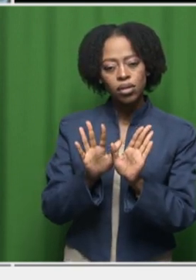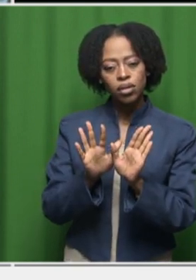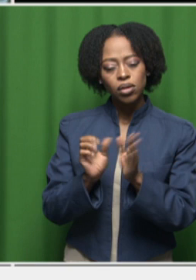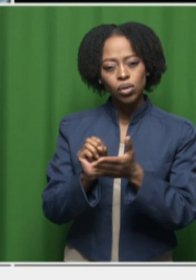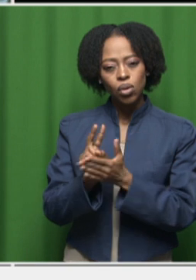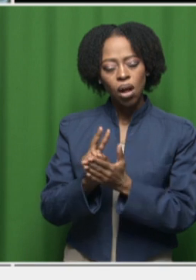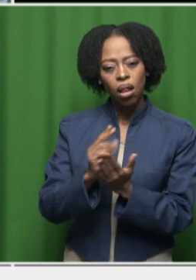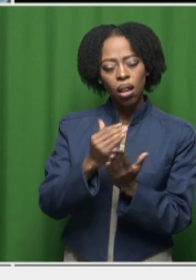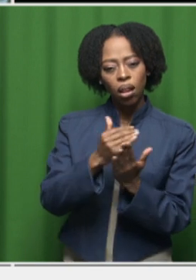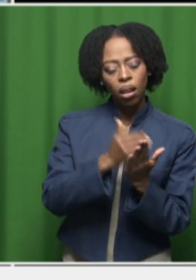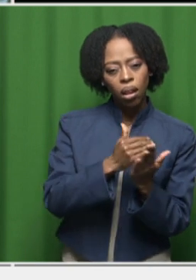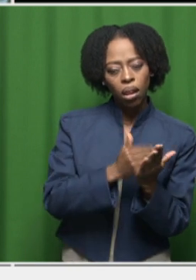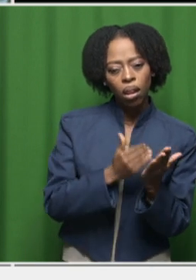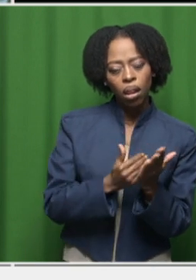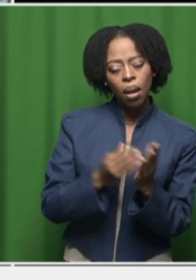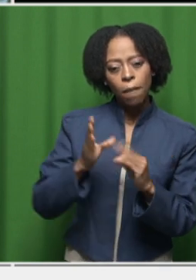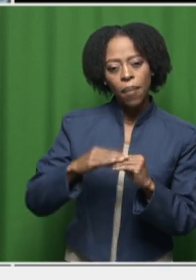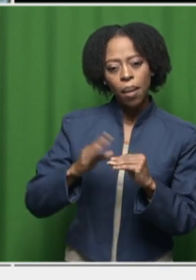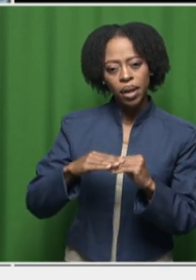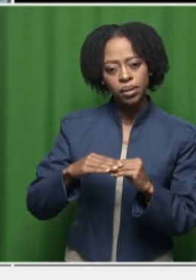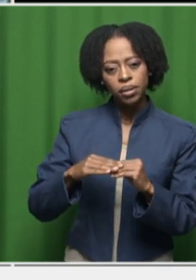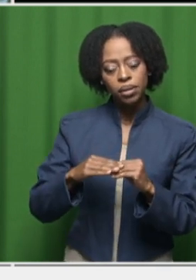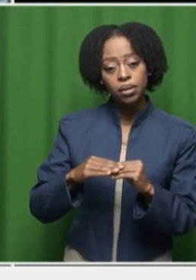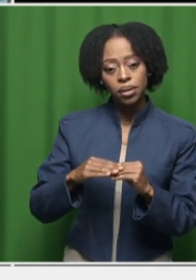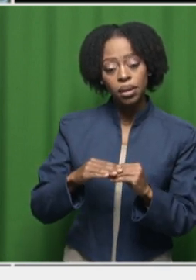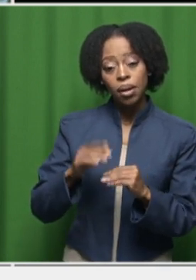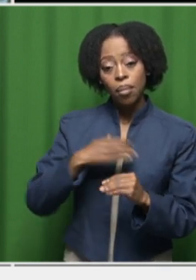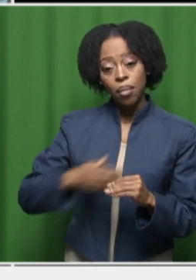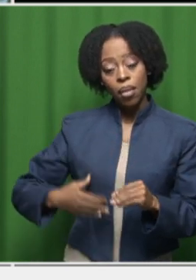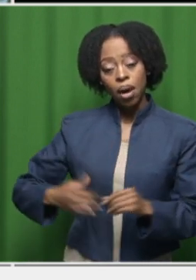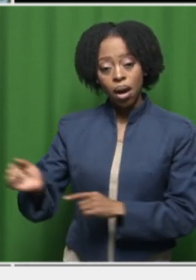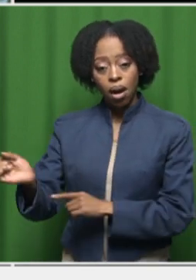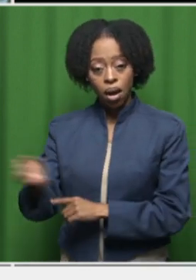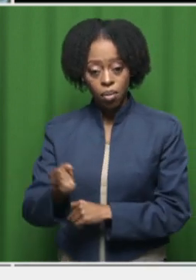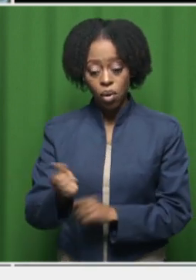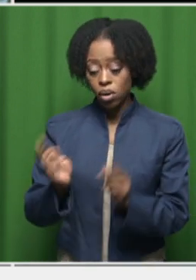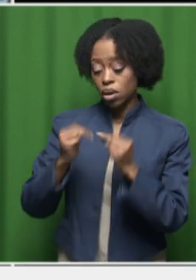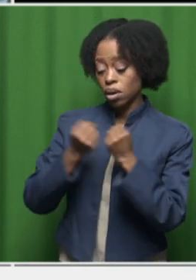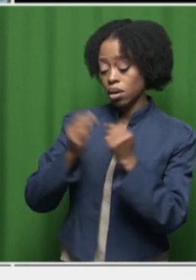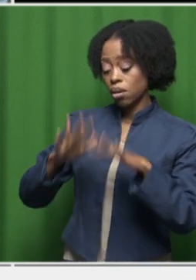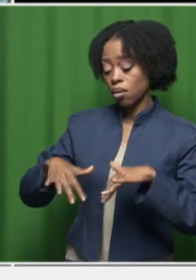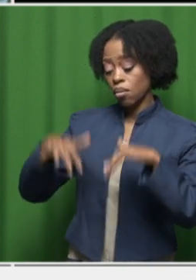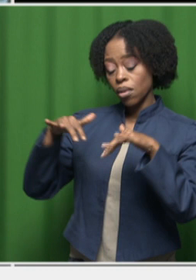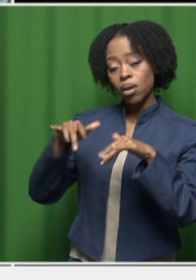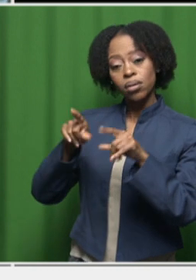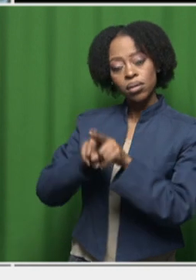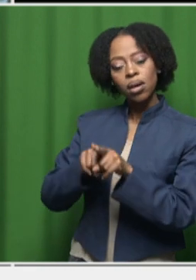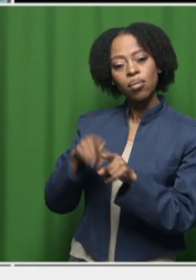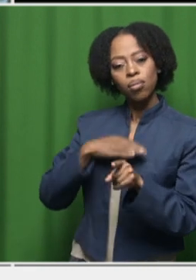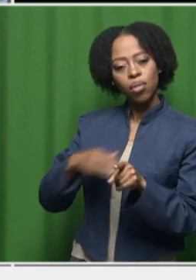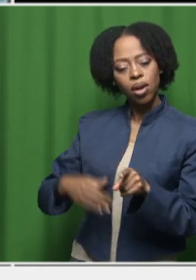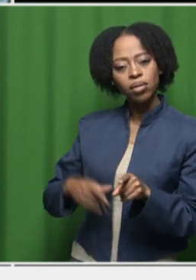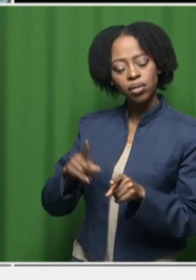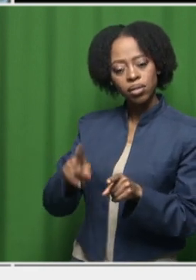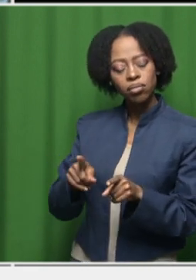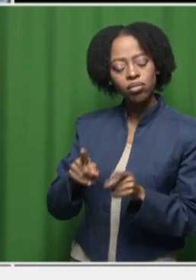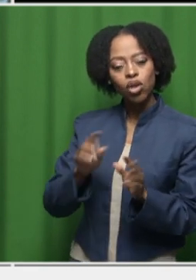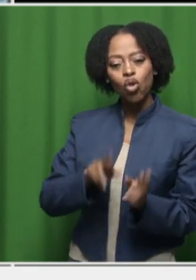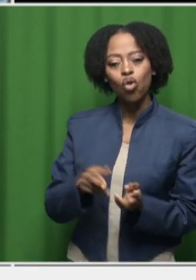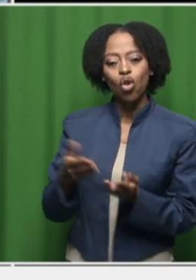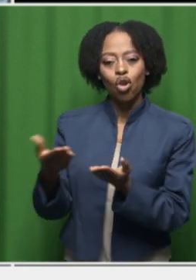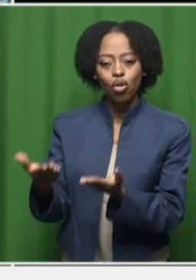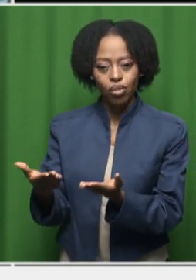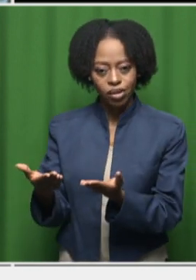members of the board must be appointed by the president on the advice of the National Assembly. The National Assembly, just like the president, knew that on a particular